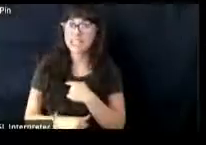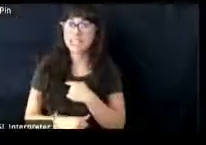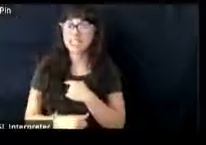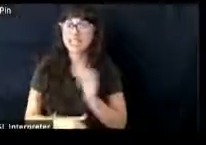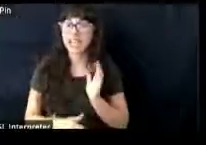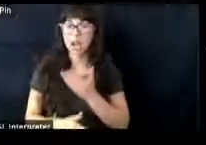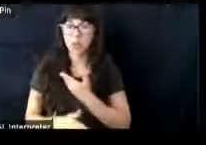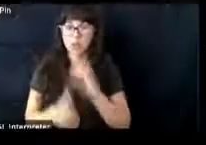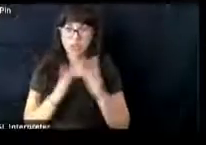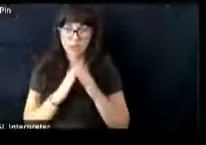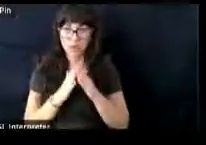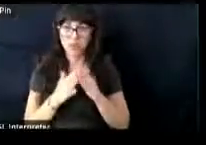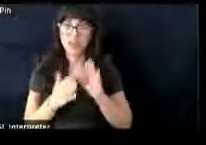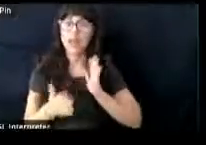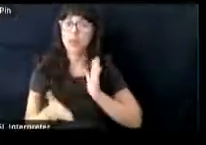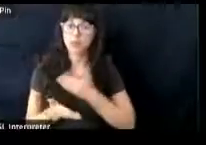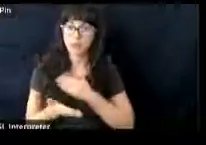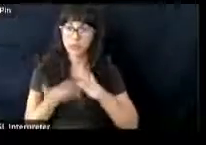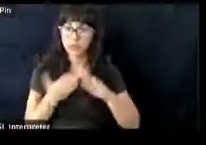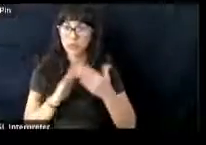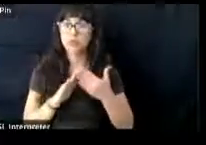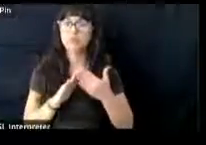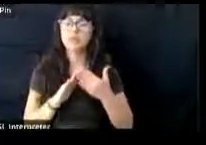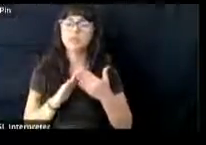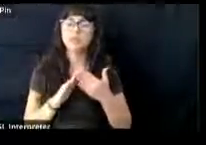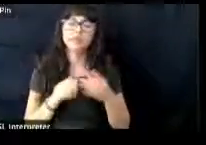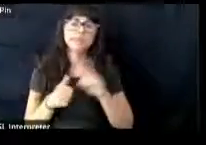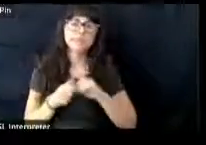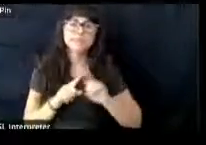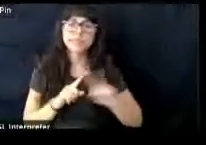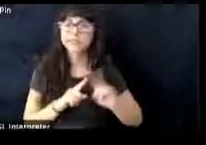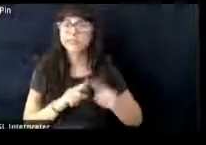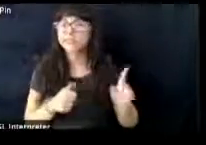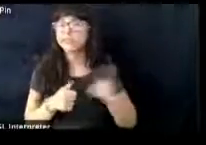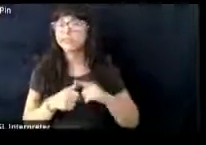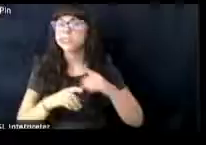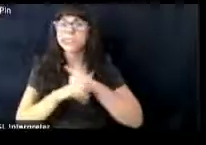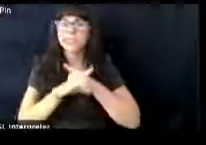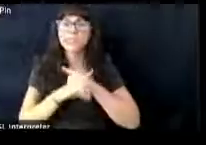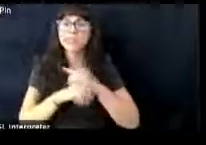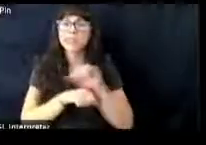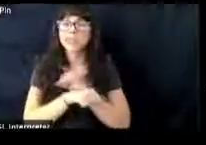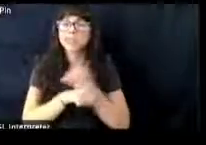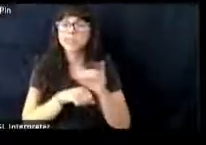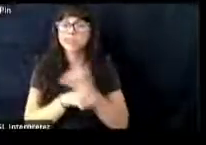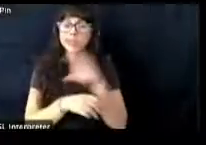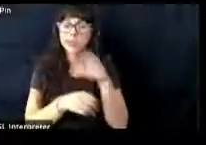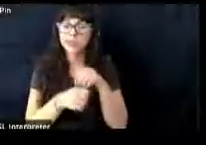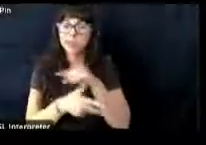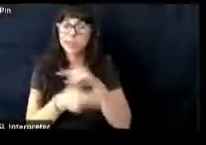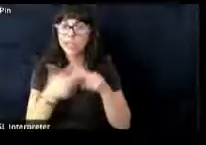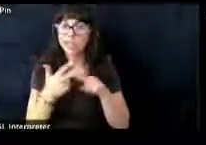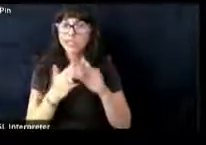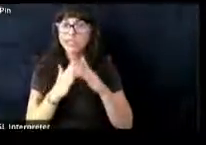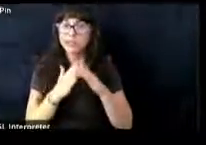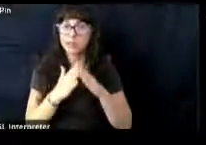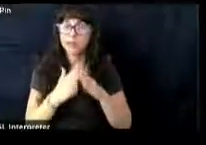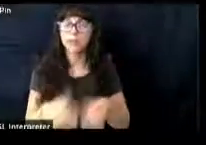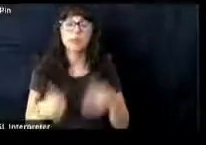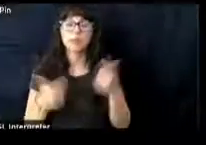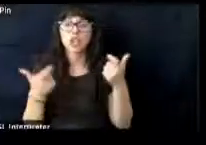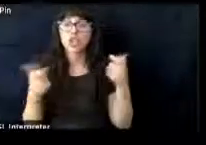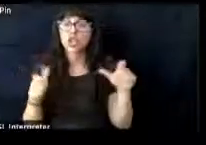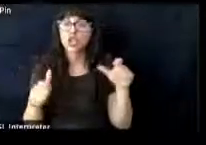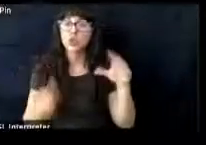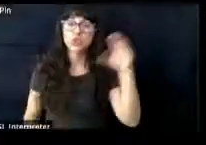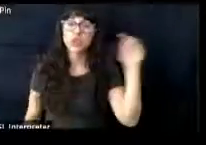neighborhoods or our communities. And among them are the defense industries that exist in all three of these areas. The huge employers in